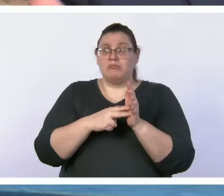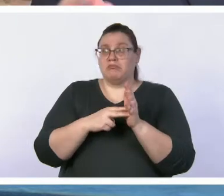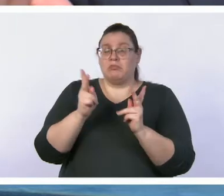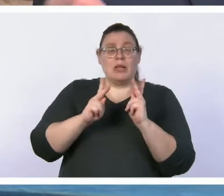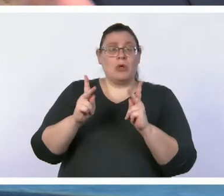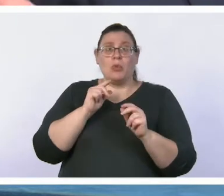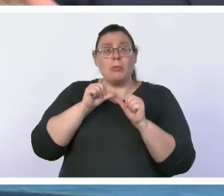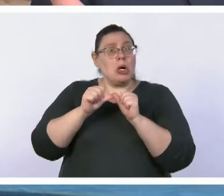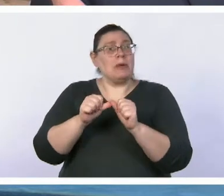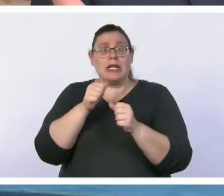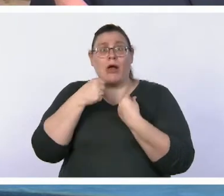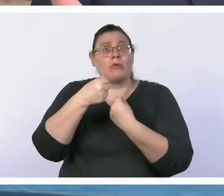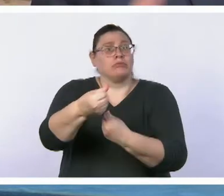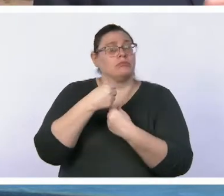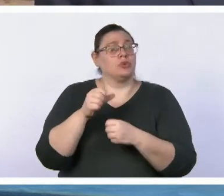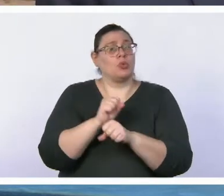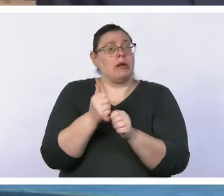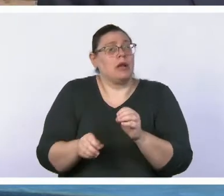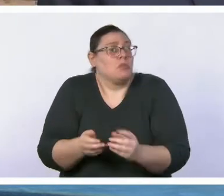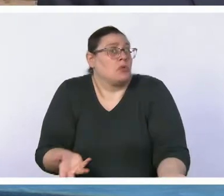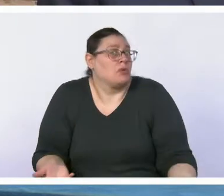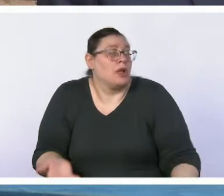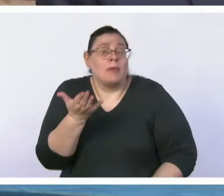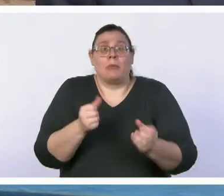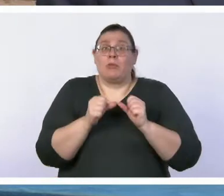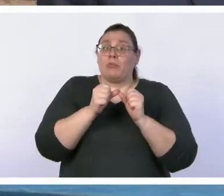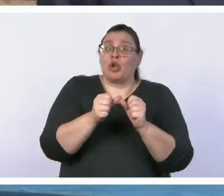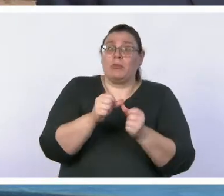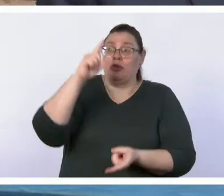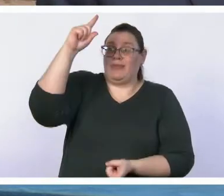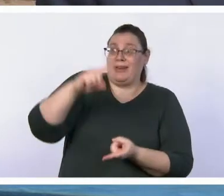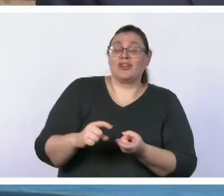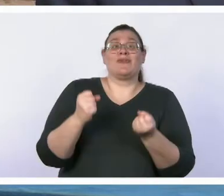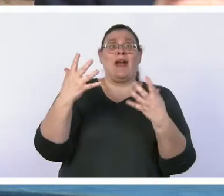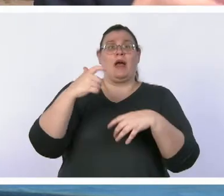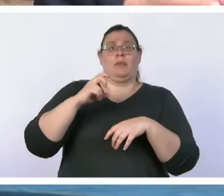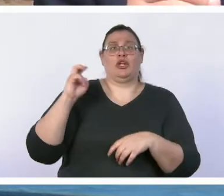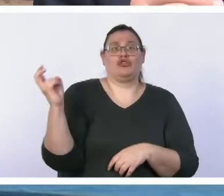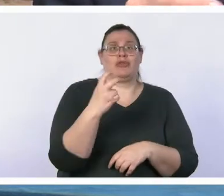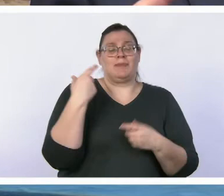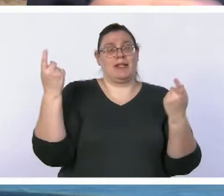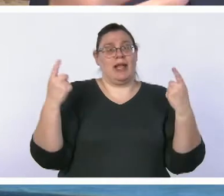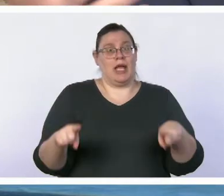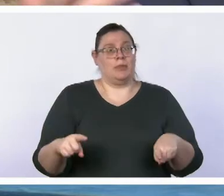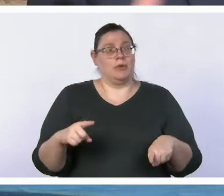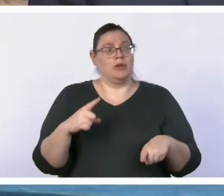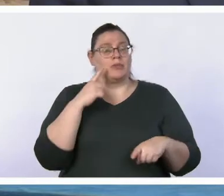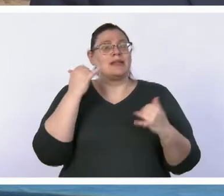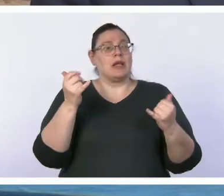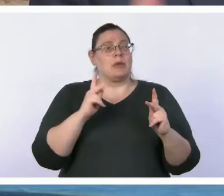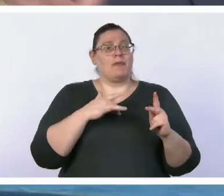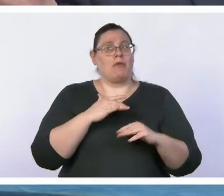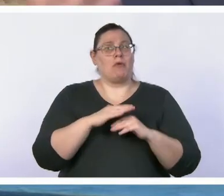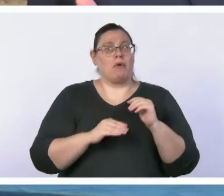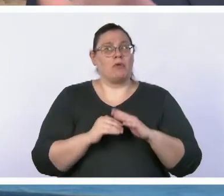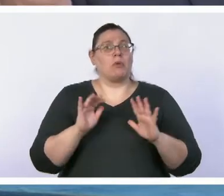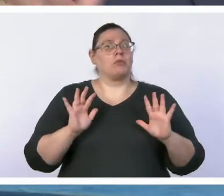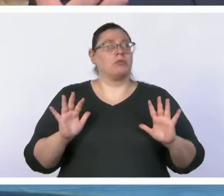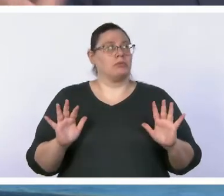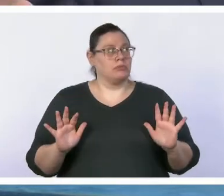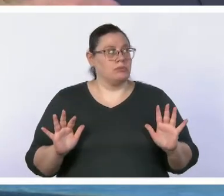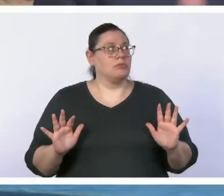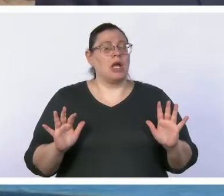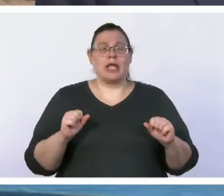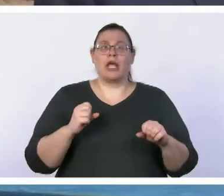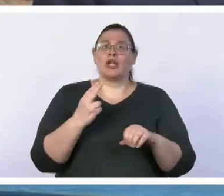be some reduction in the amount of trips that we take, I think, because people are now comfortable with the idea of having